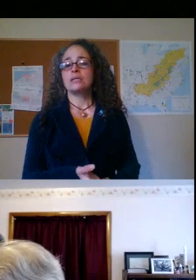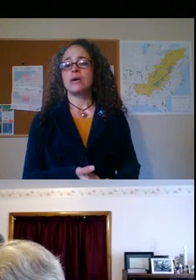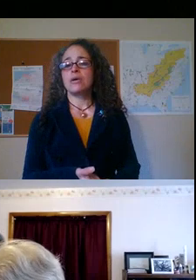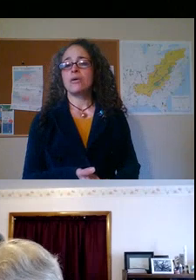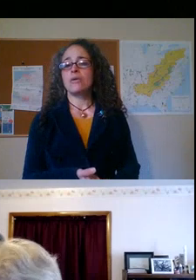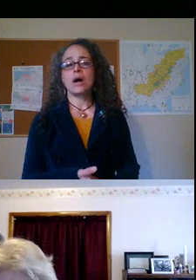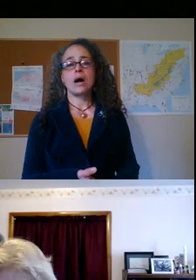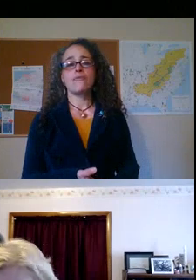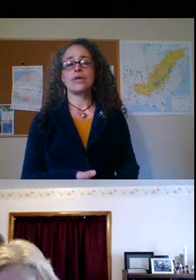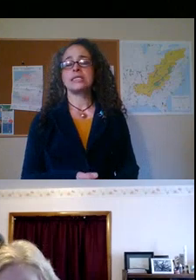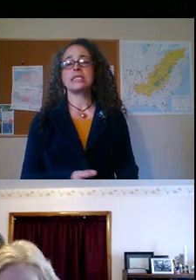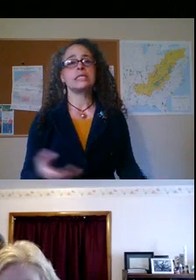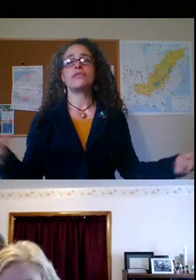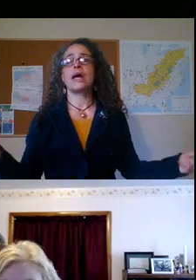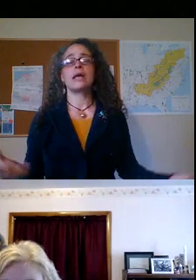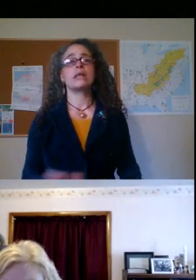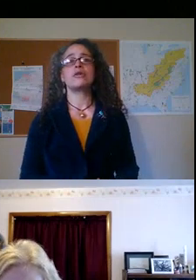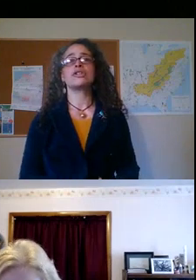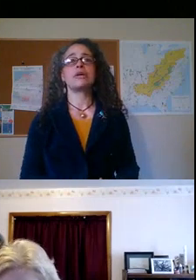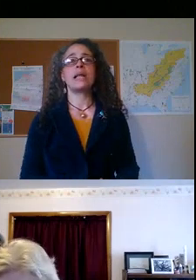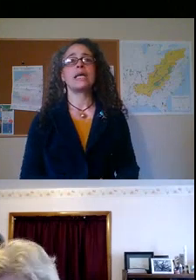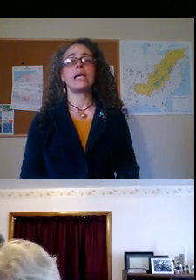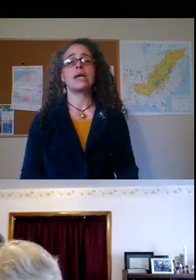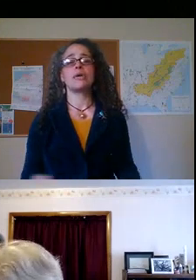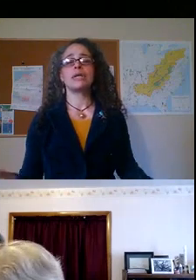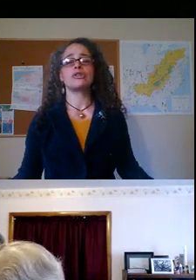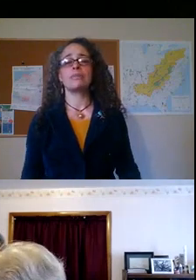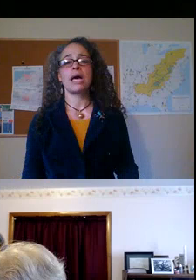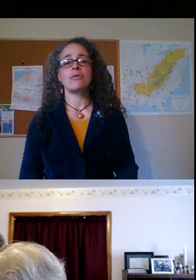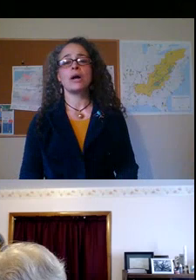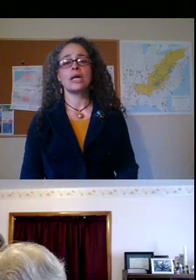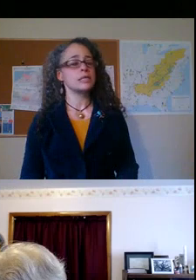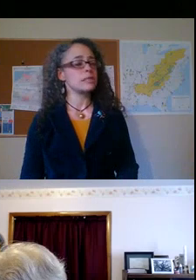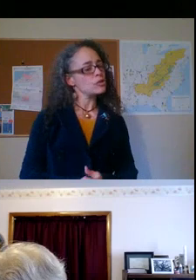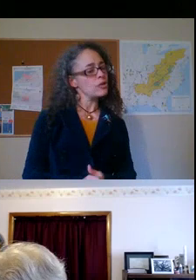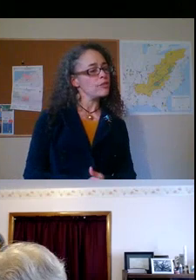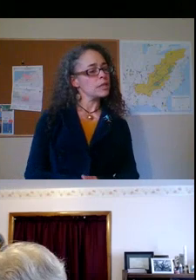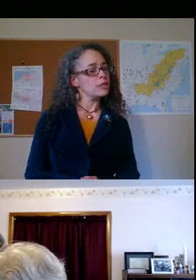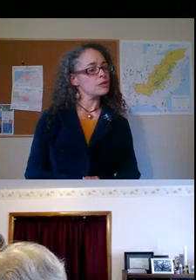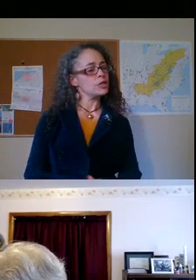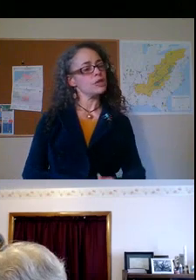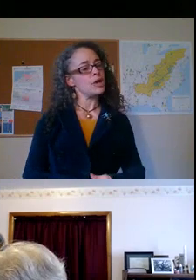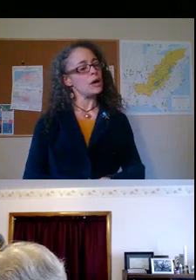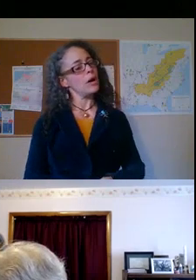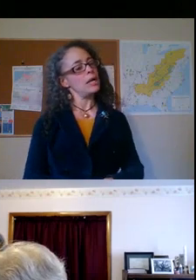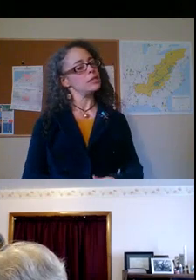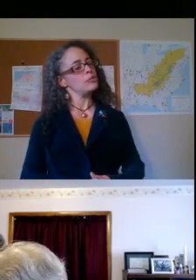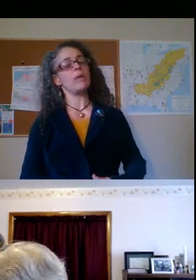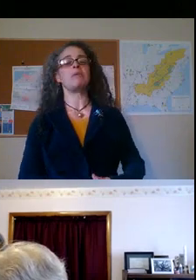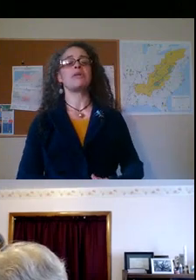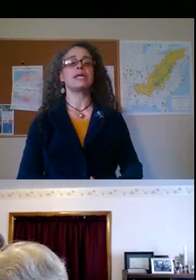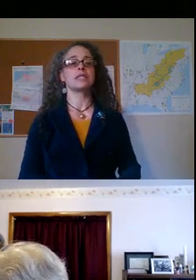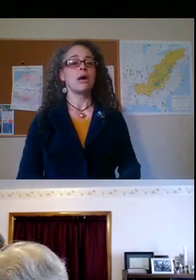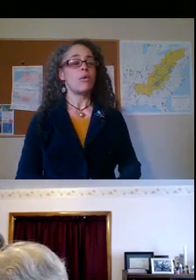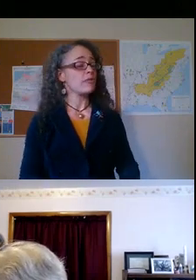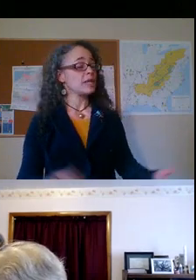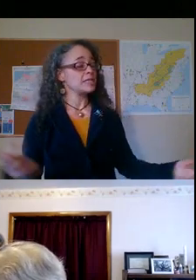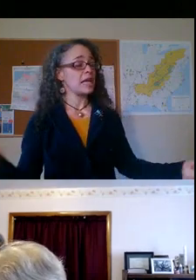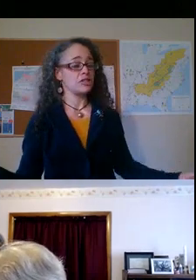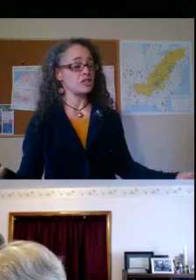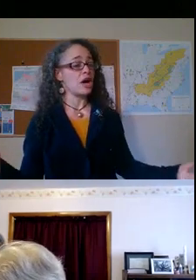capacity. So for instance, if like Leadership Allegheny or Leadership Cattaraugus, I'm not sure if there's a Leadership Chautauqua, I assume maybe there